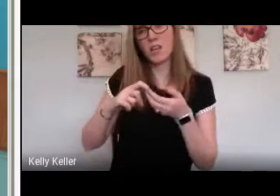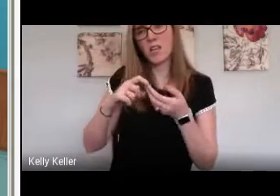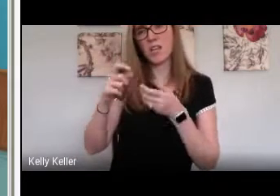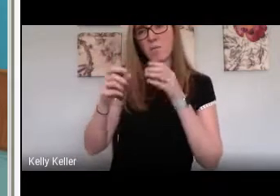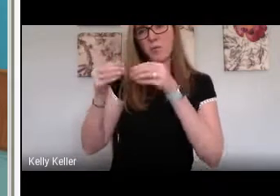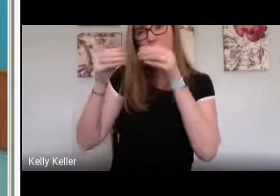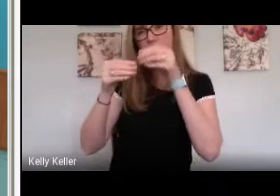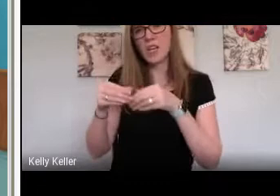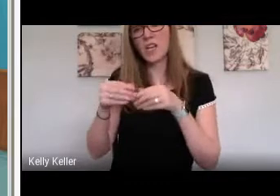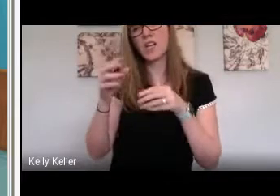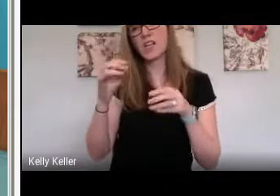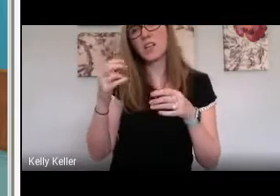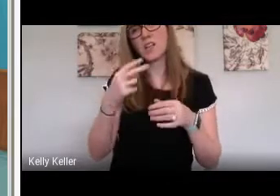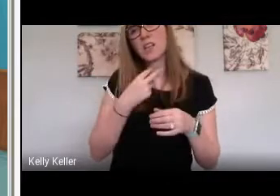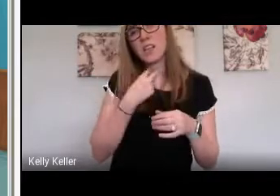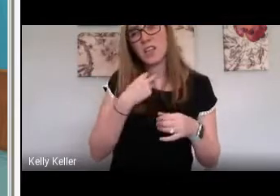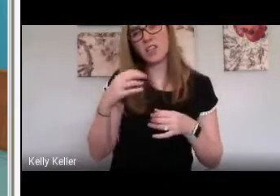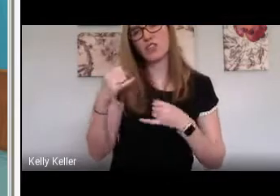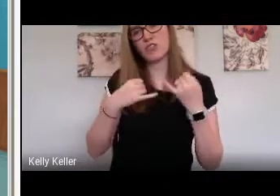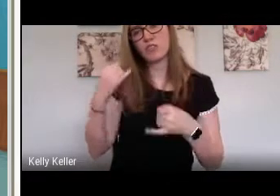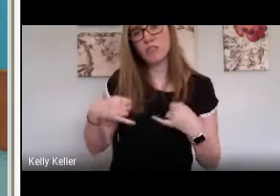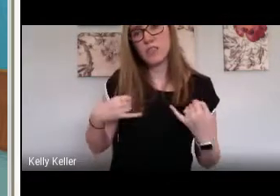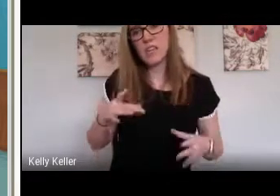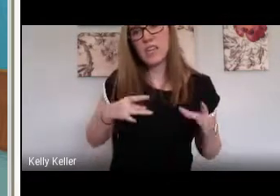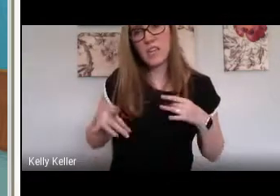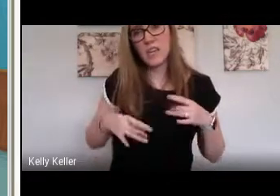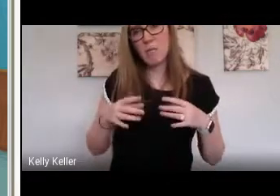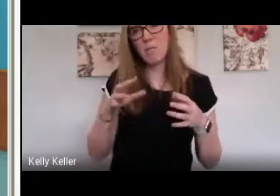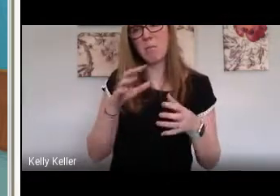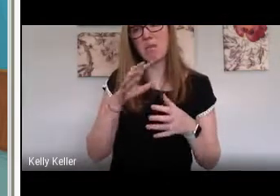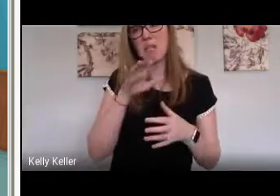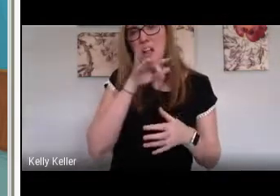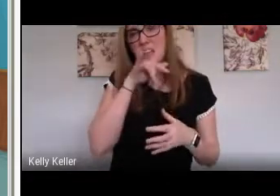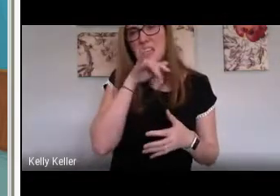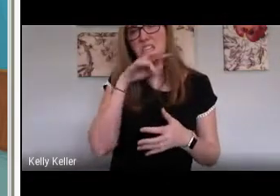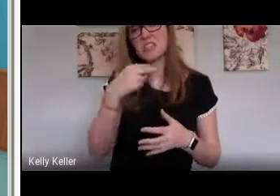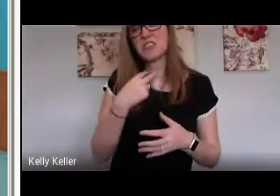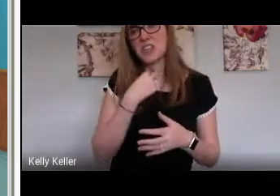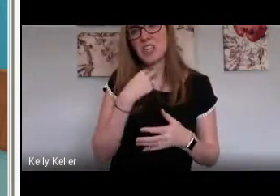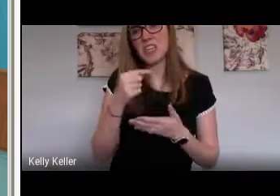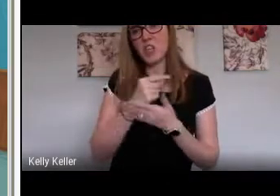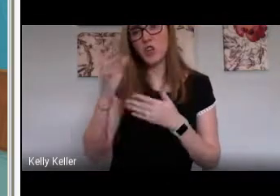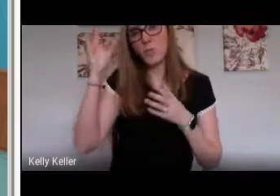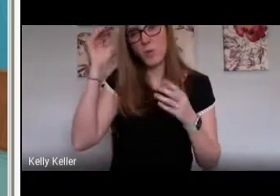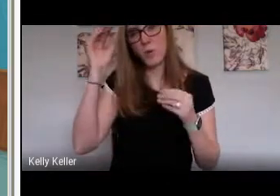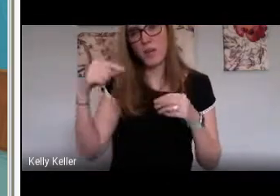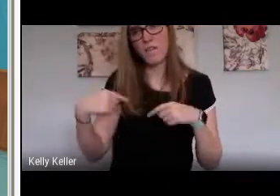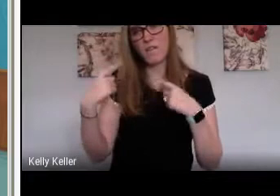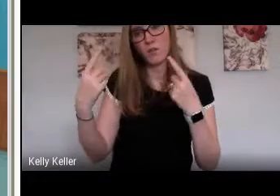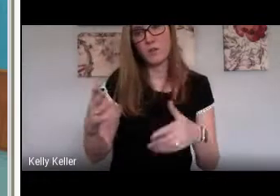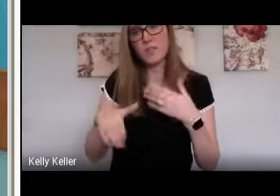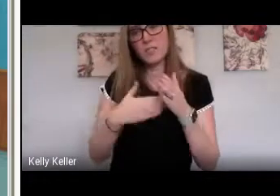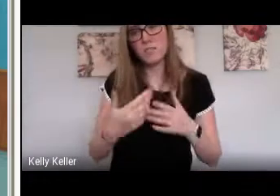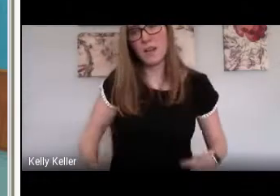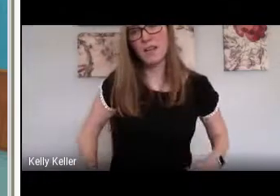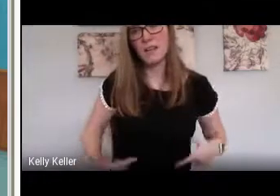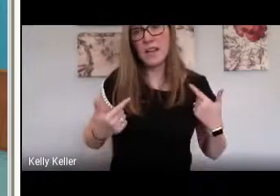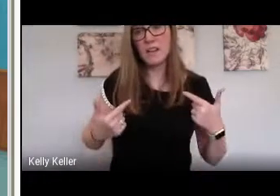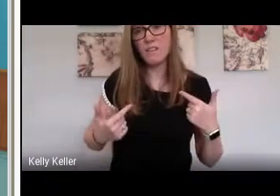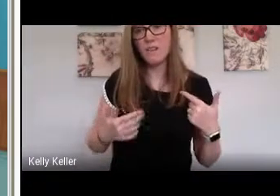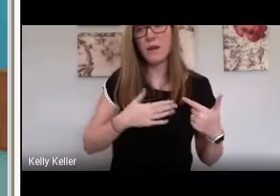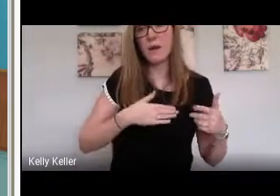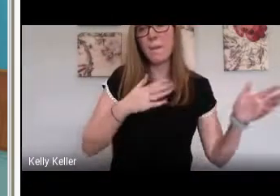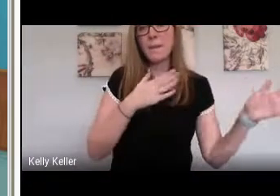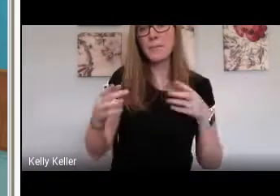clicky breaky clingy stringy lucky sucky glue boy for the rest of my